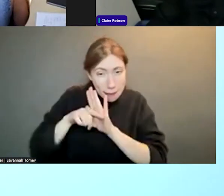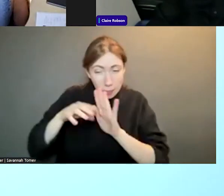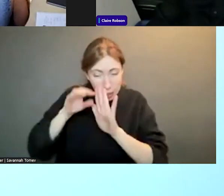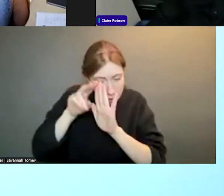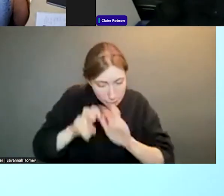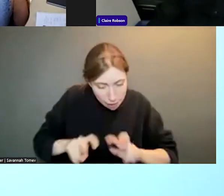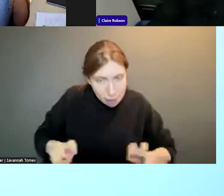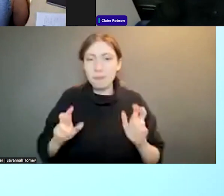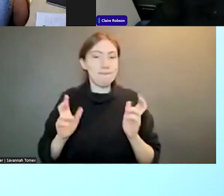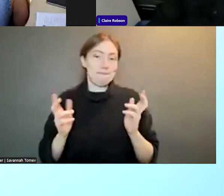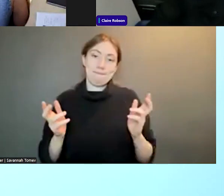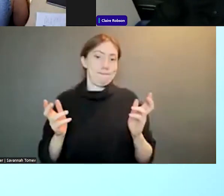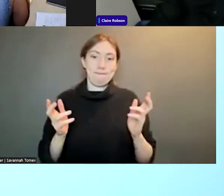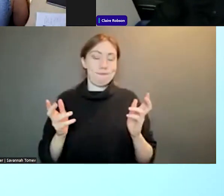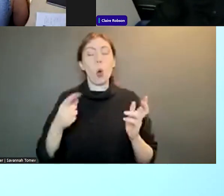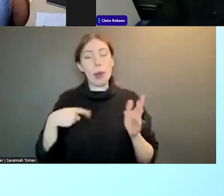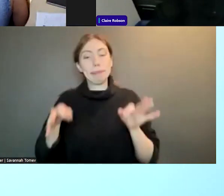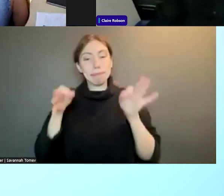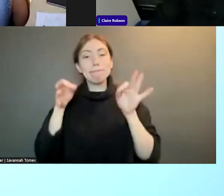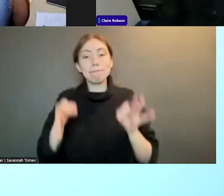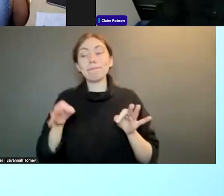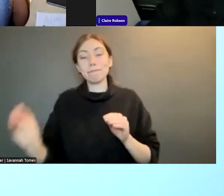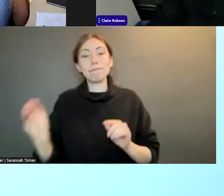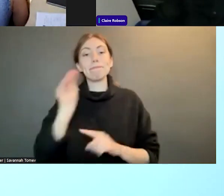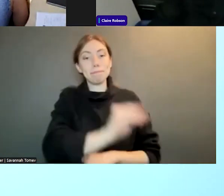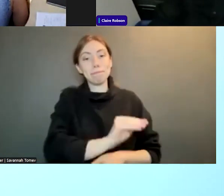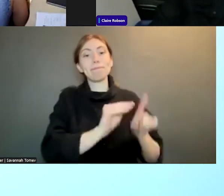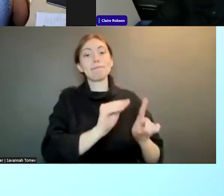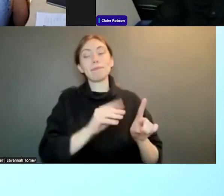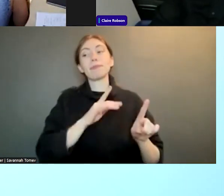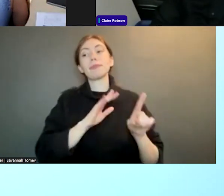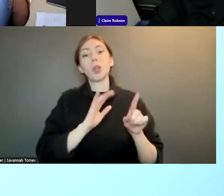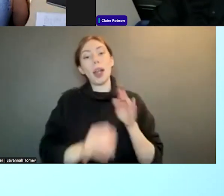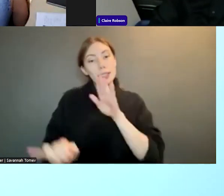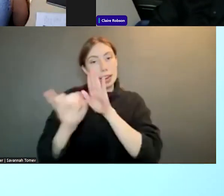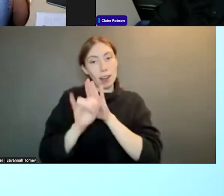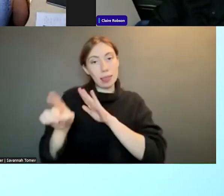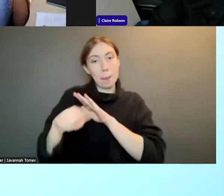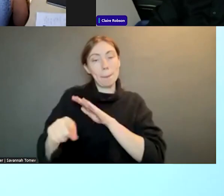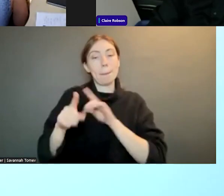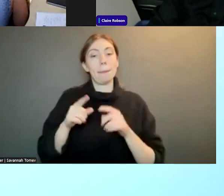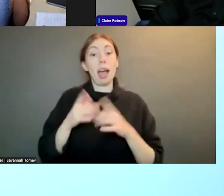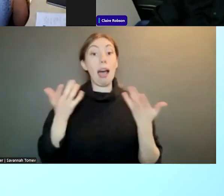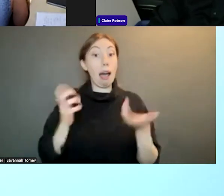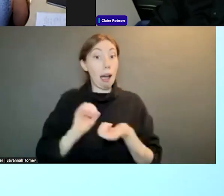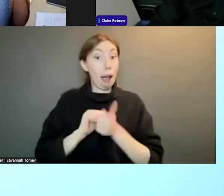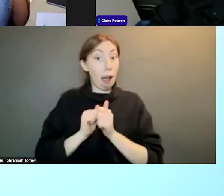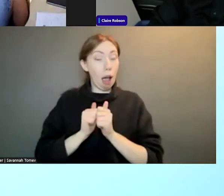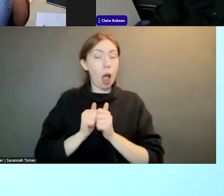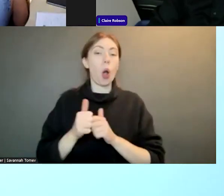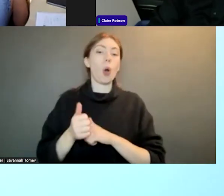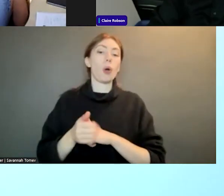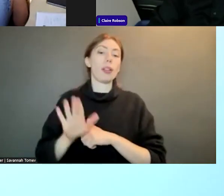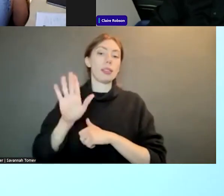chose to group them with the group that they chose. So the sexual identity that they